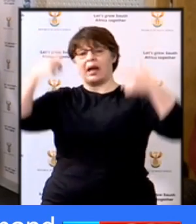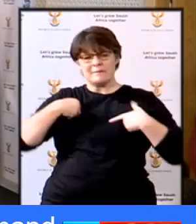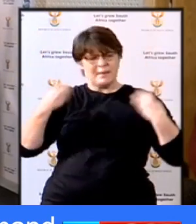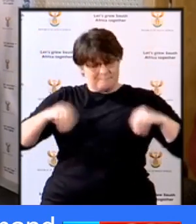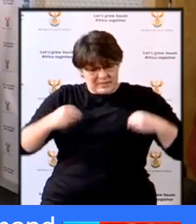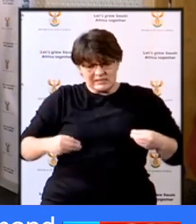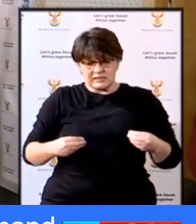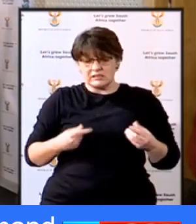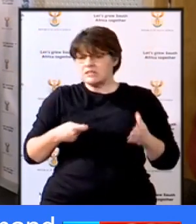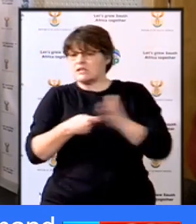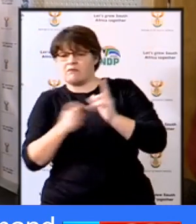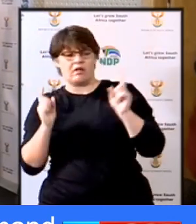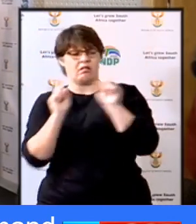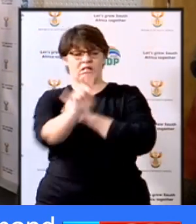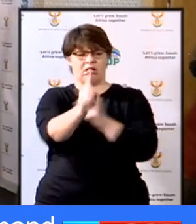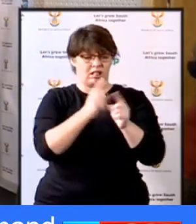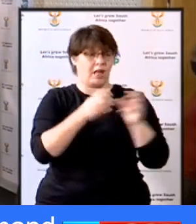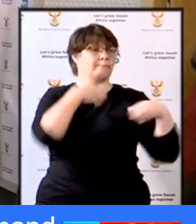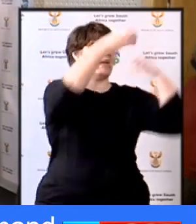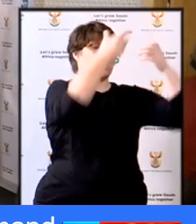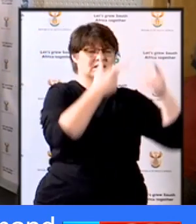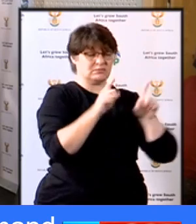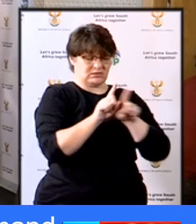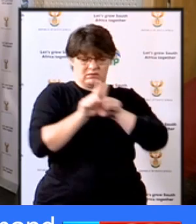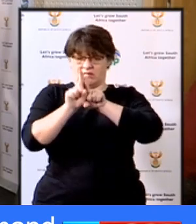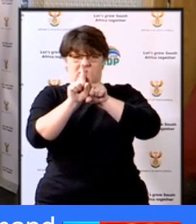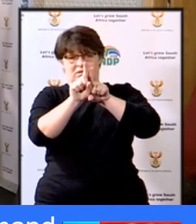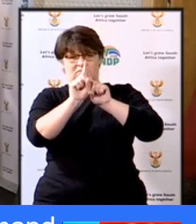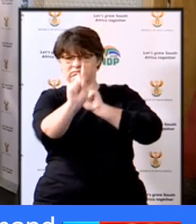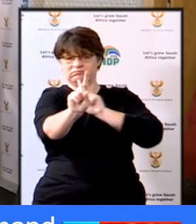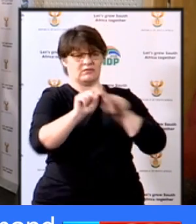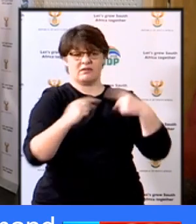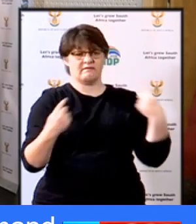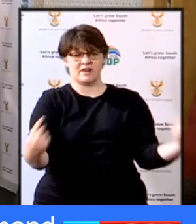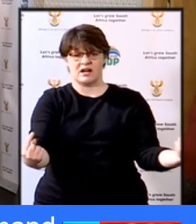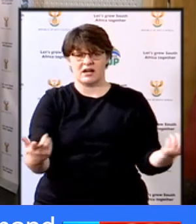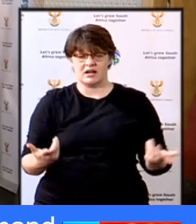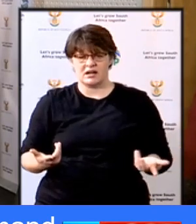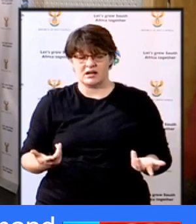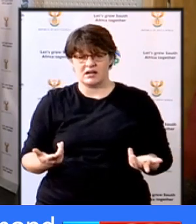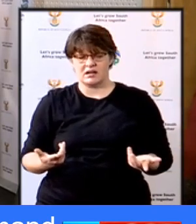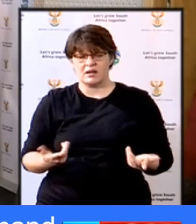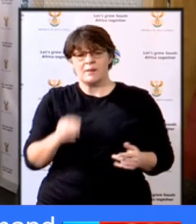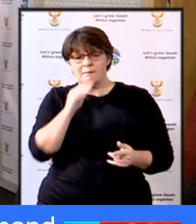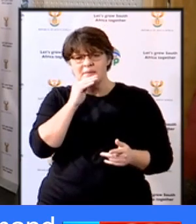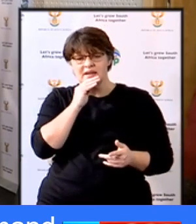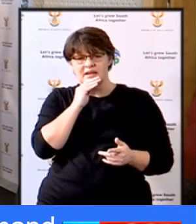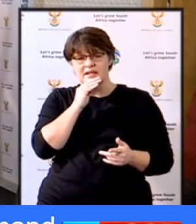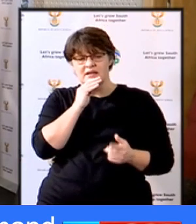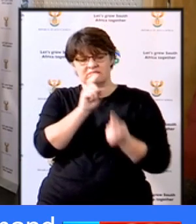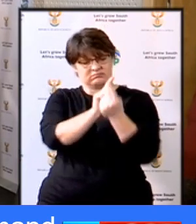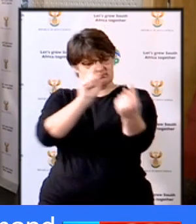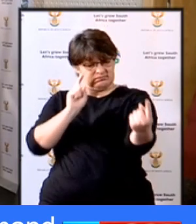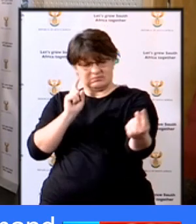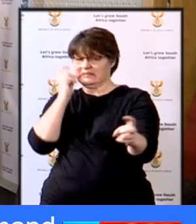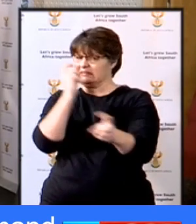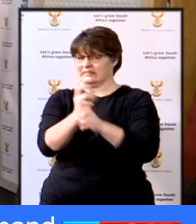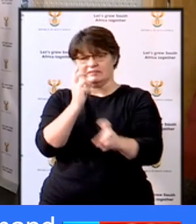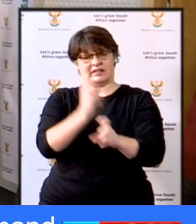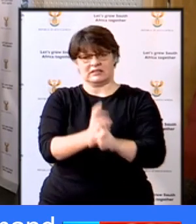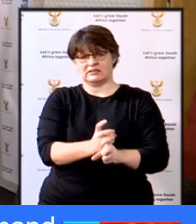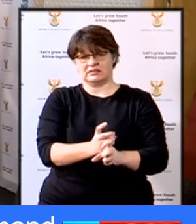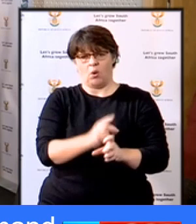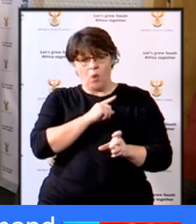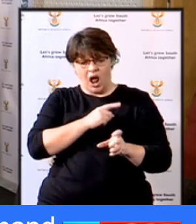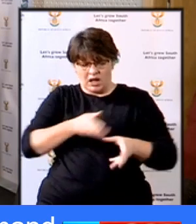are passing from both directions, which puts them in a difficult situation, which makes social distancing quite difficult in